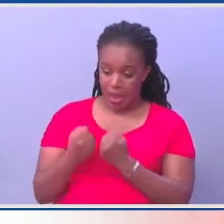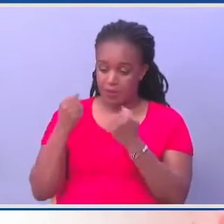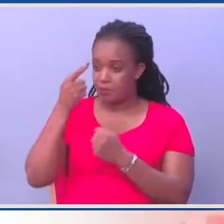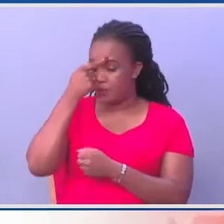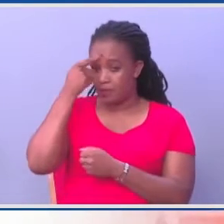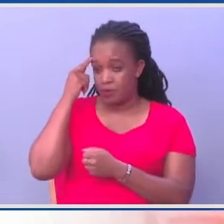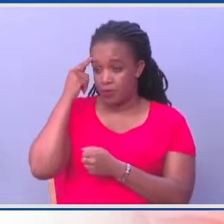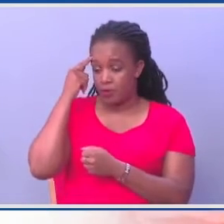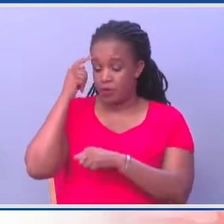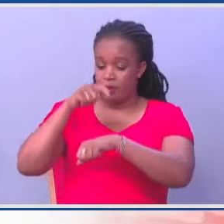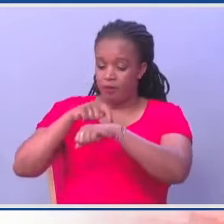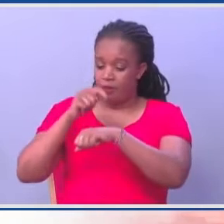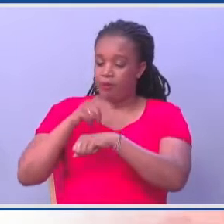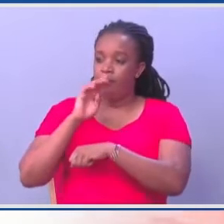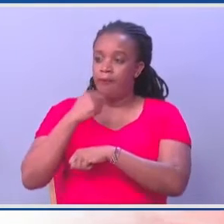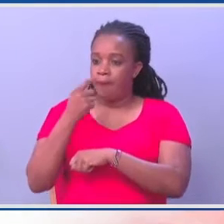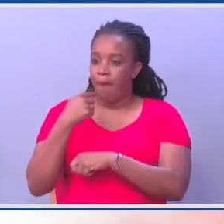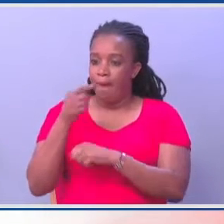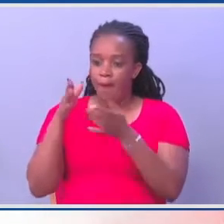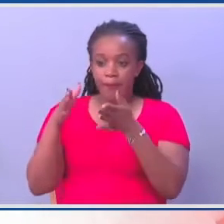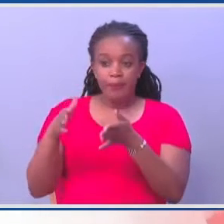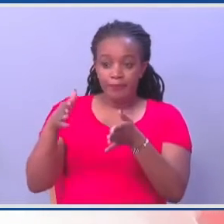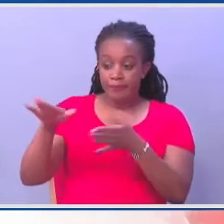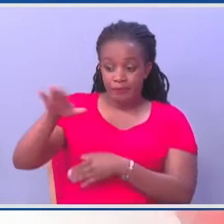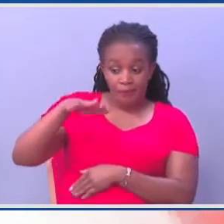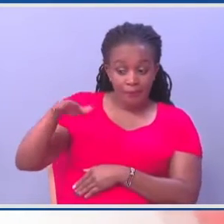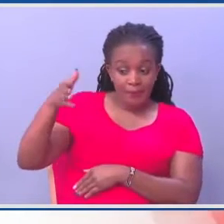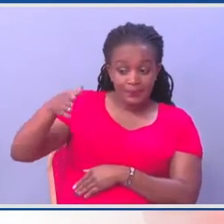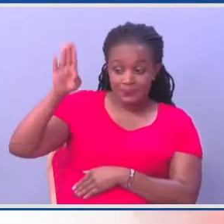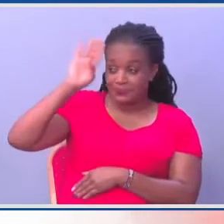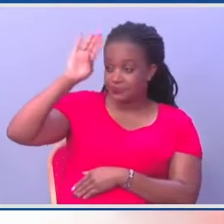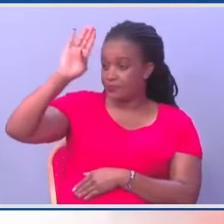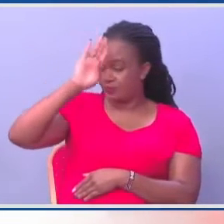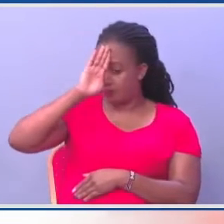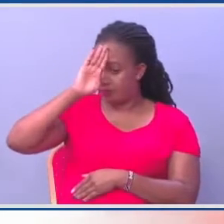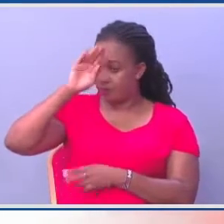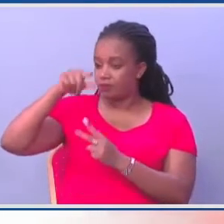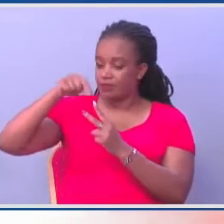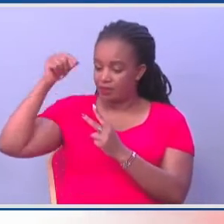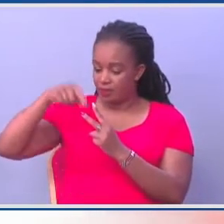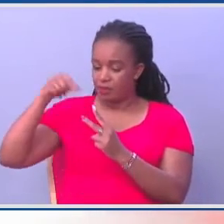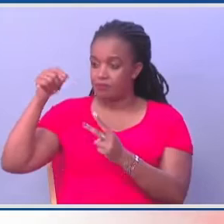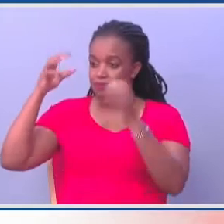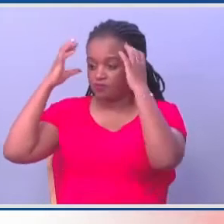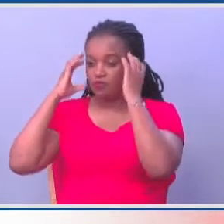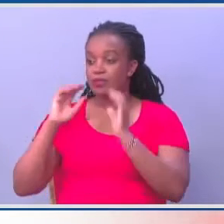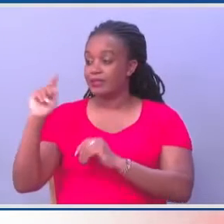as we speak now in Bungoma, elected Ford Kenya MPs,